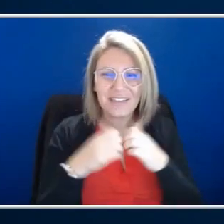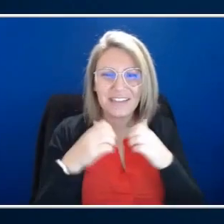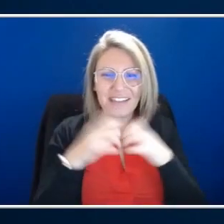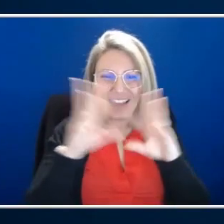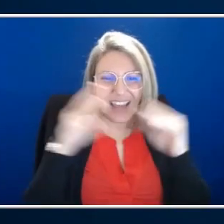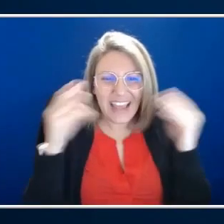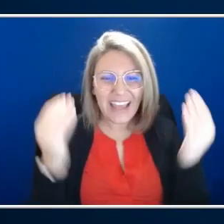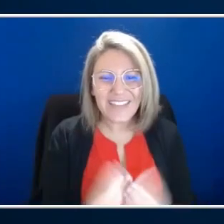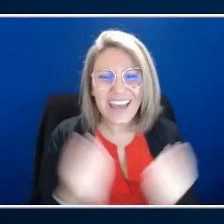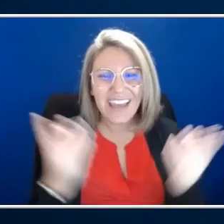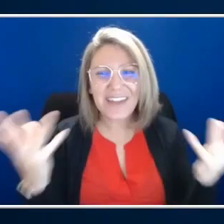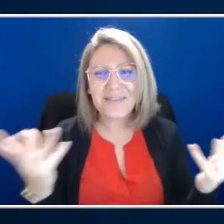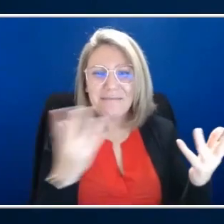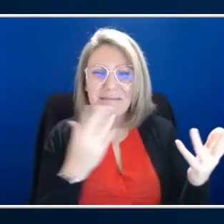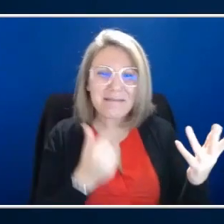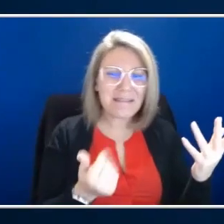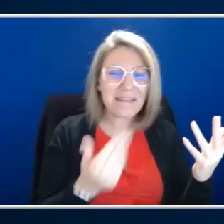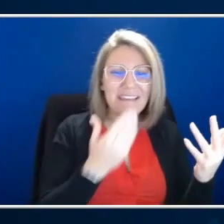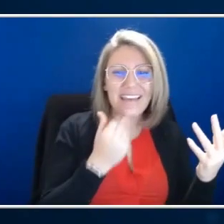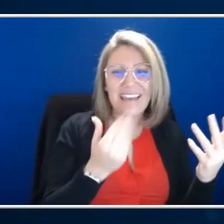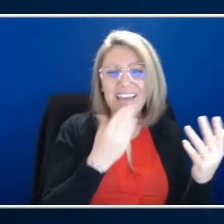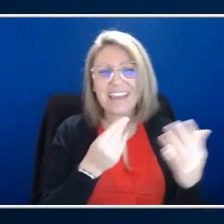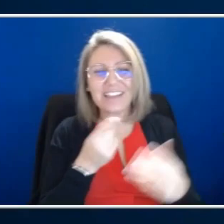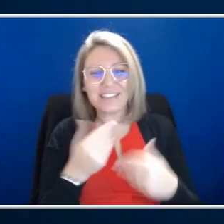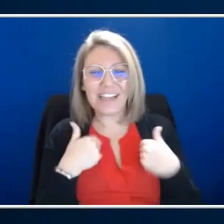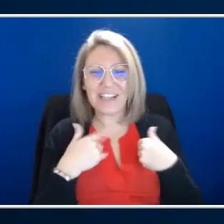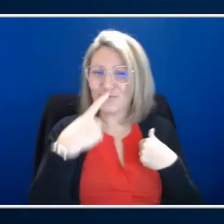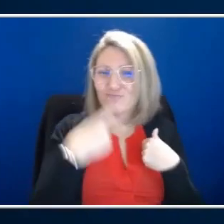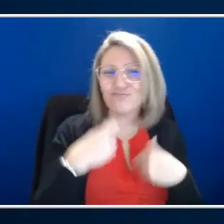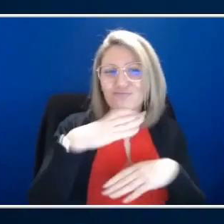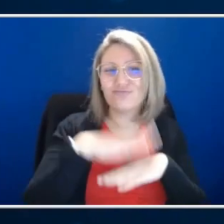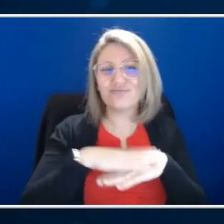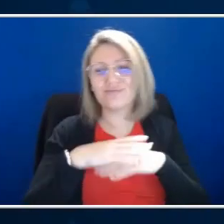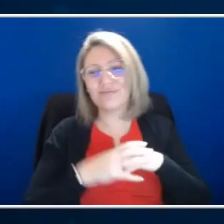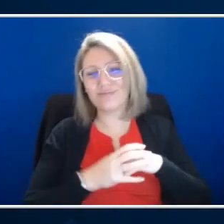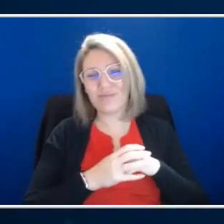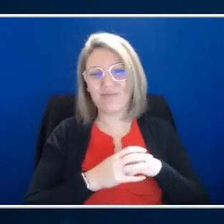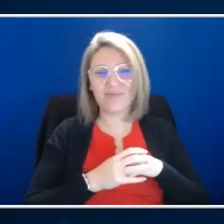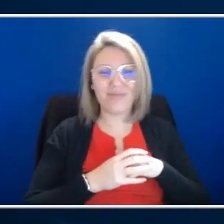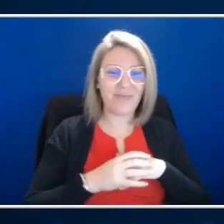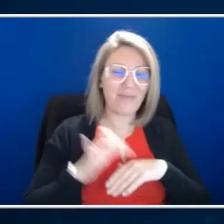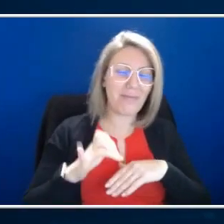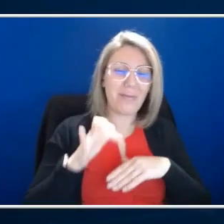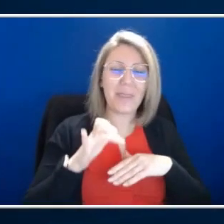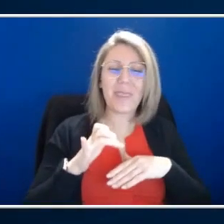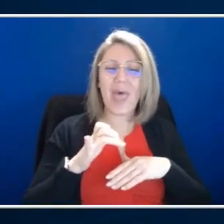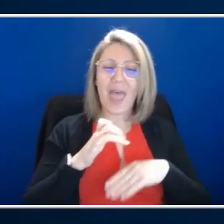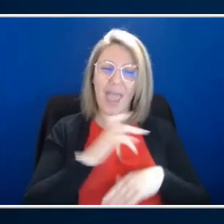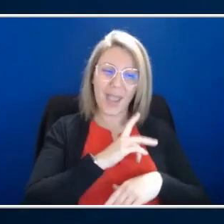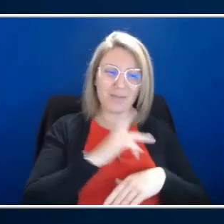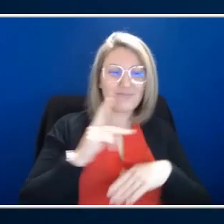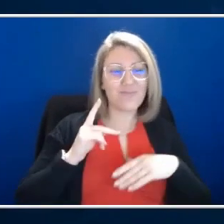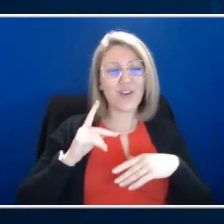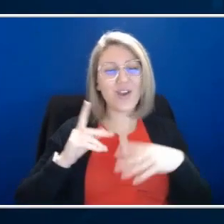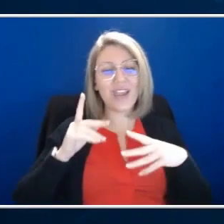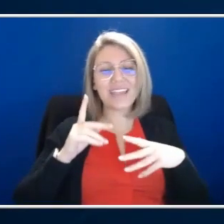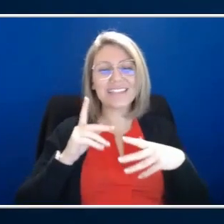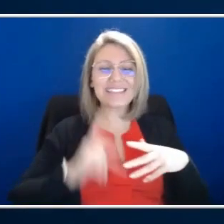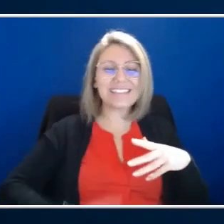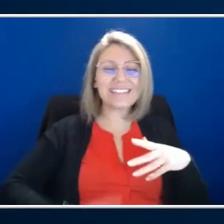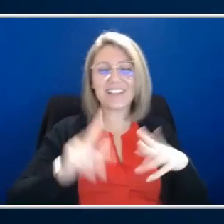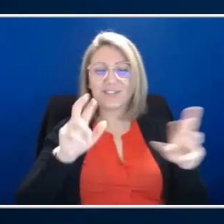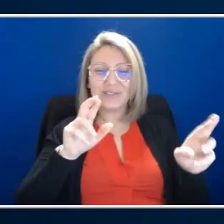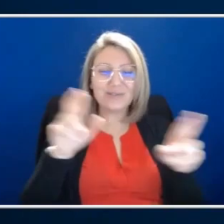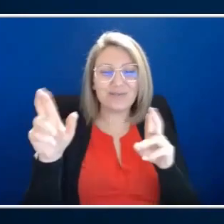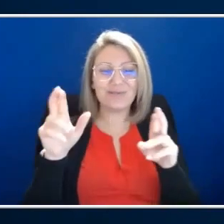there? And she's even wearing red. So that little princess is ready for the Chiefs to win too as well. So go Chiefs. Bring her back into the